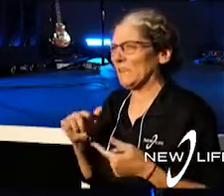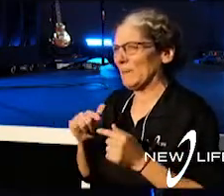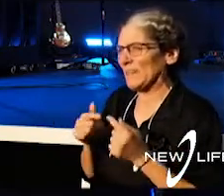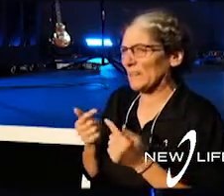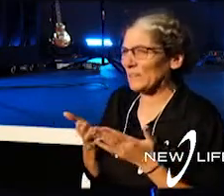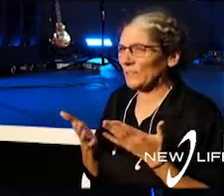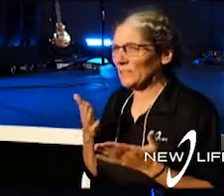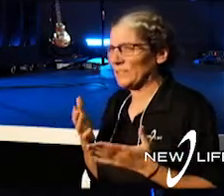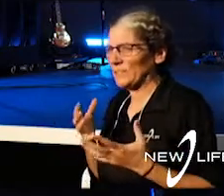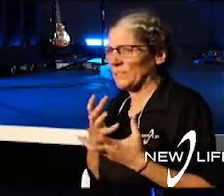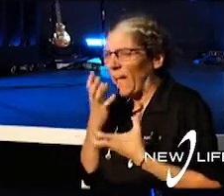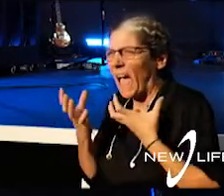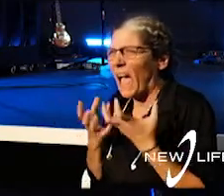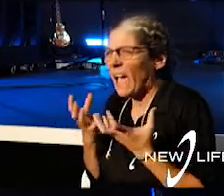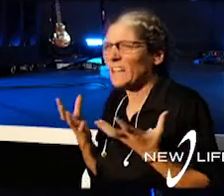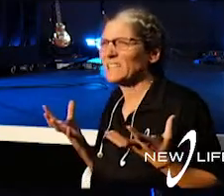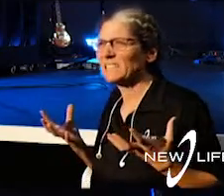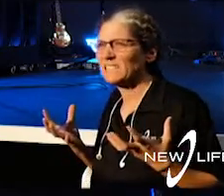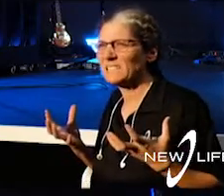Here's my anger.